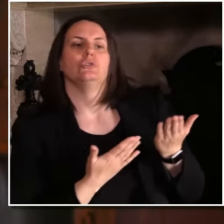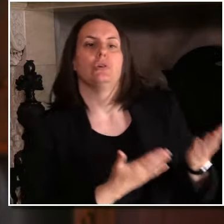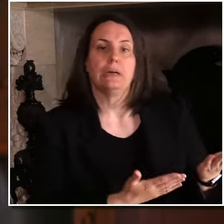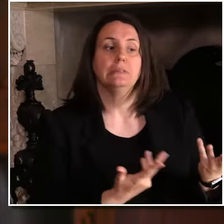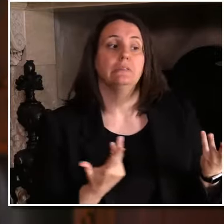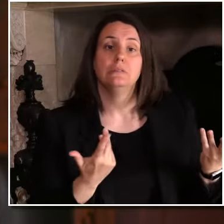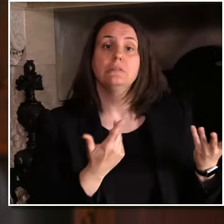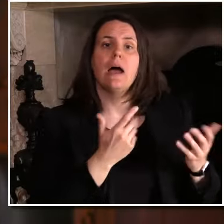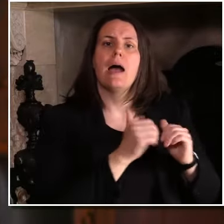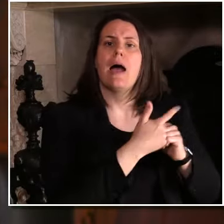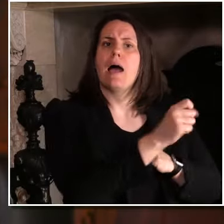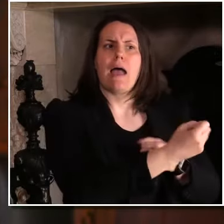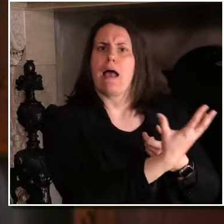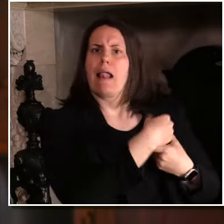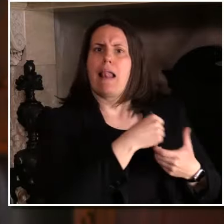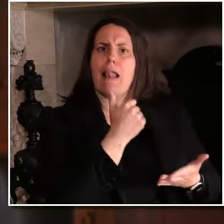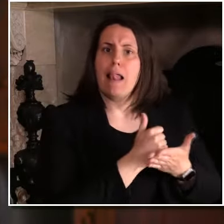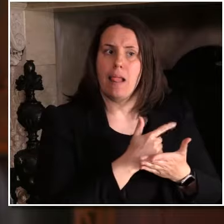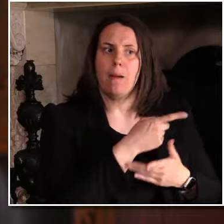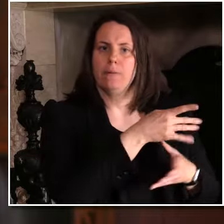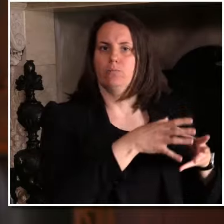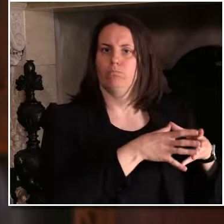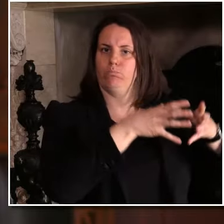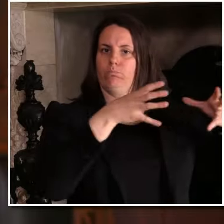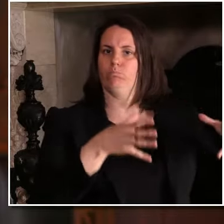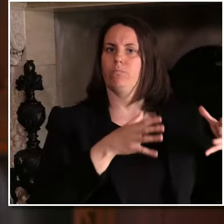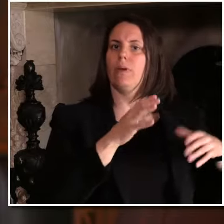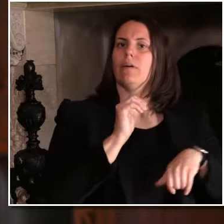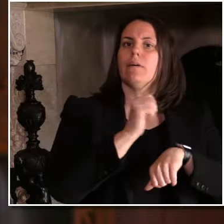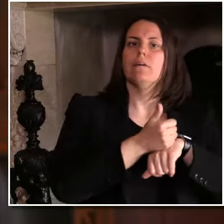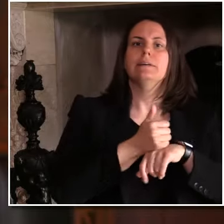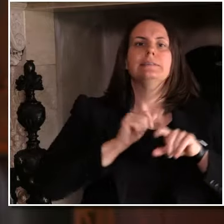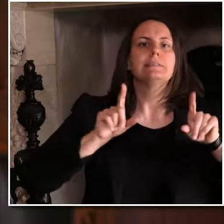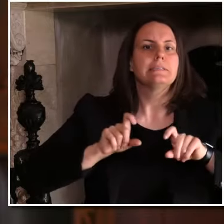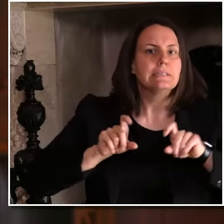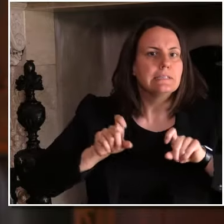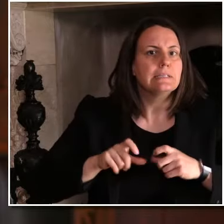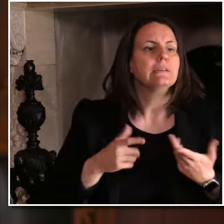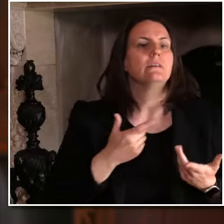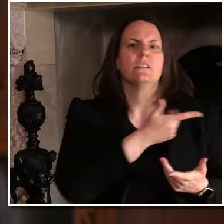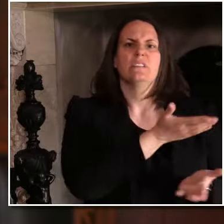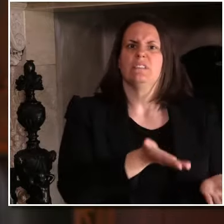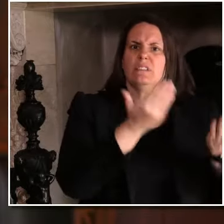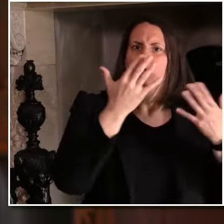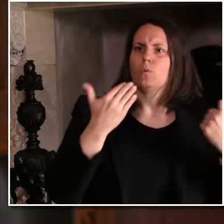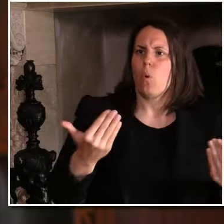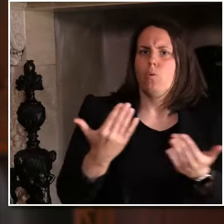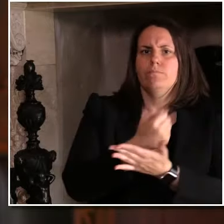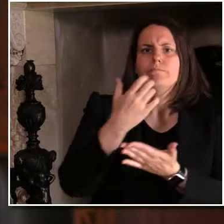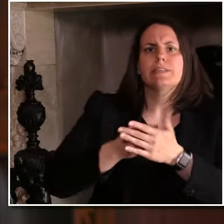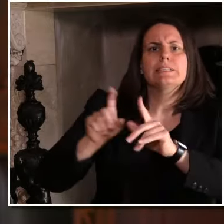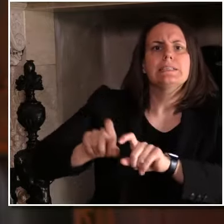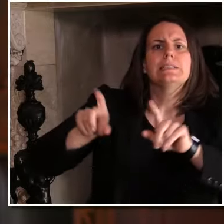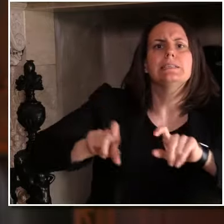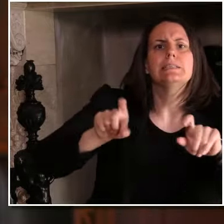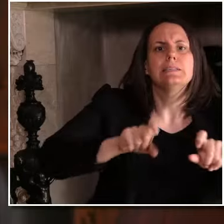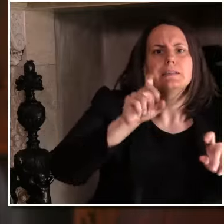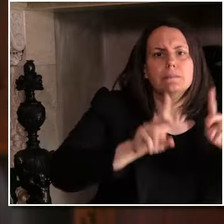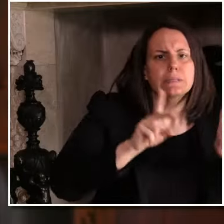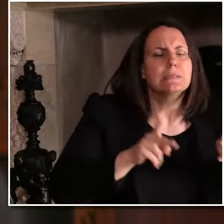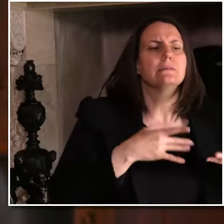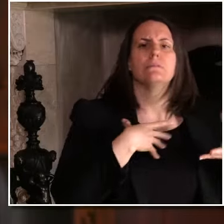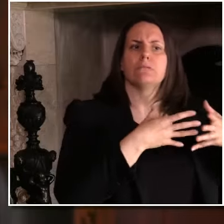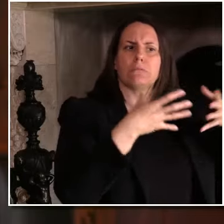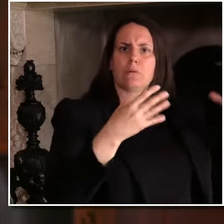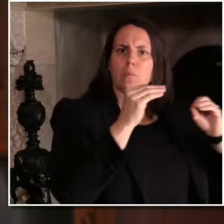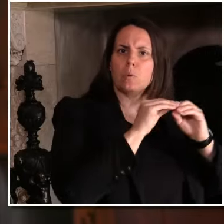supplies, continuing to make sure that we are doing everything we can to ensure that frontline healthcare workers have the kind of PPE they need to